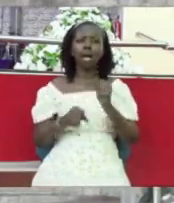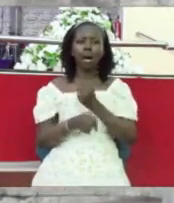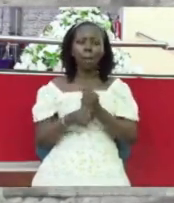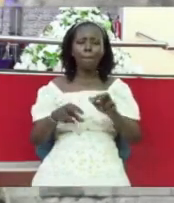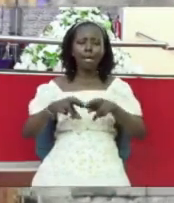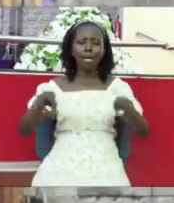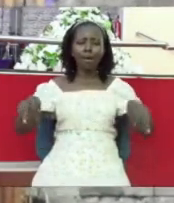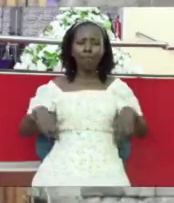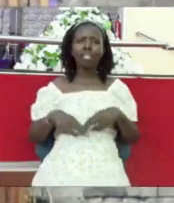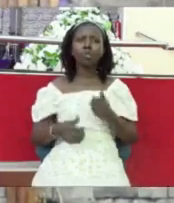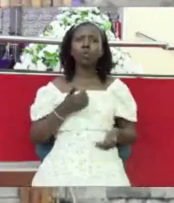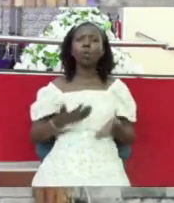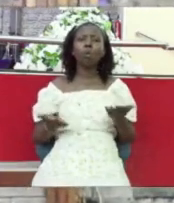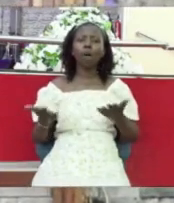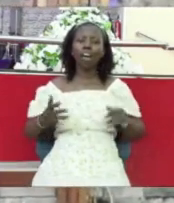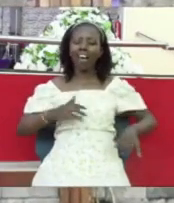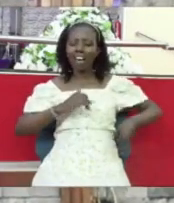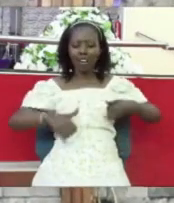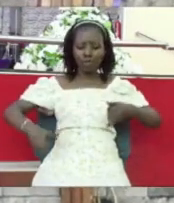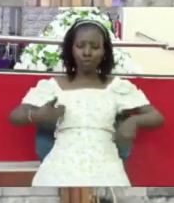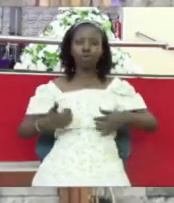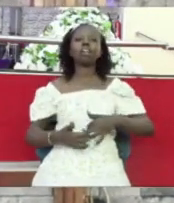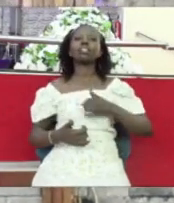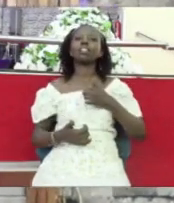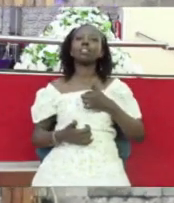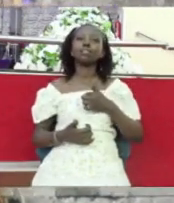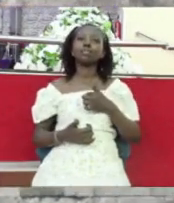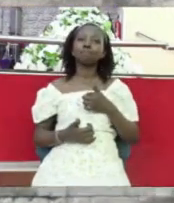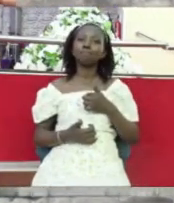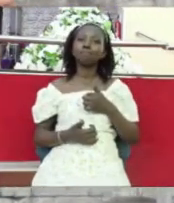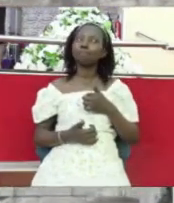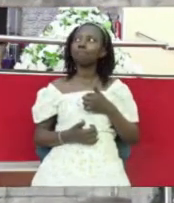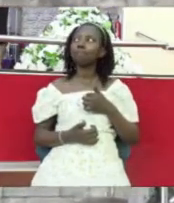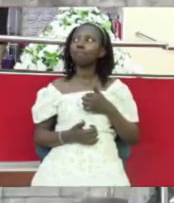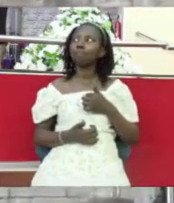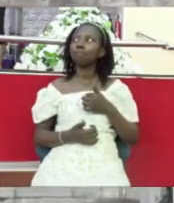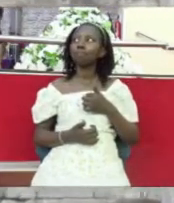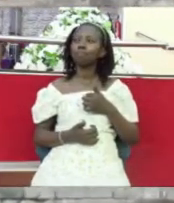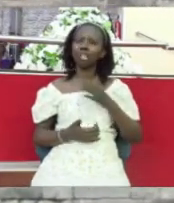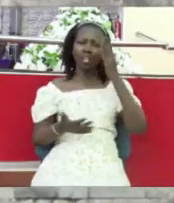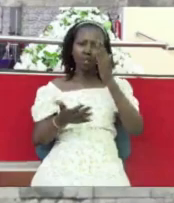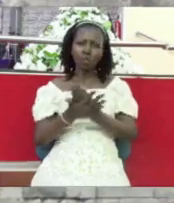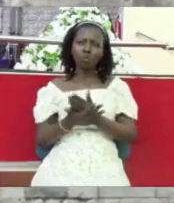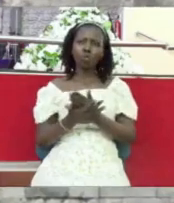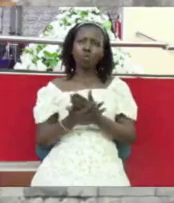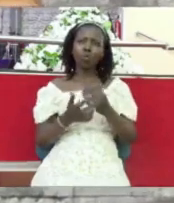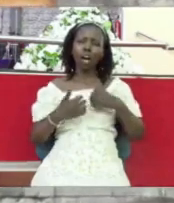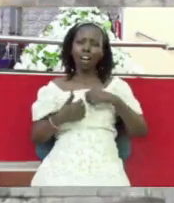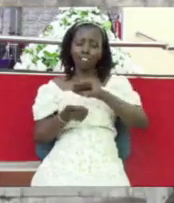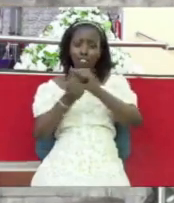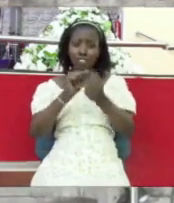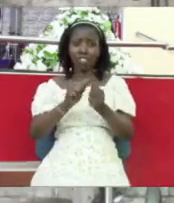enjoy yourself. Lile jambo bora ni kuweza kutafuta mazingira ambayo yatakuwezesha kufurahia. Of course, there is a twist to that which is